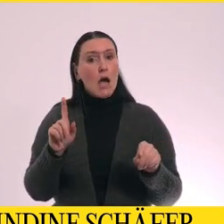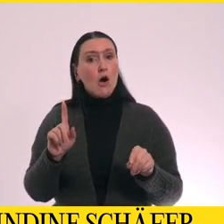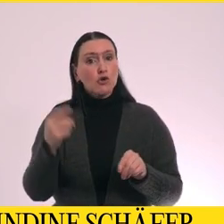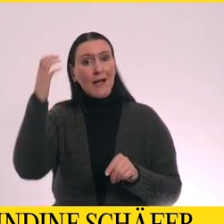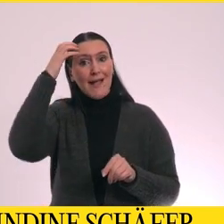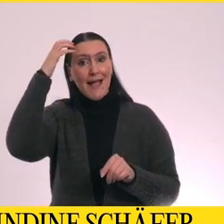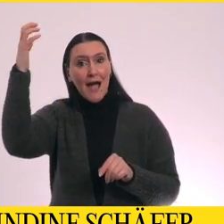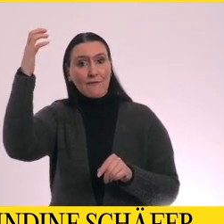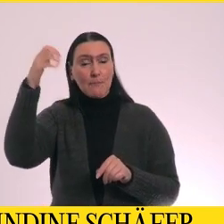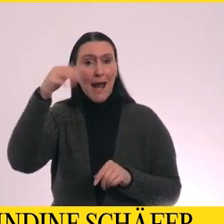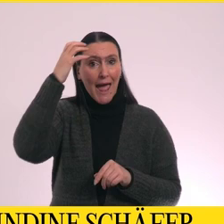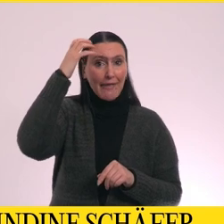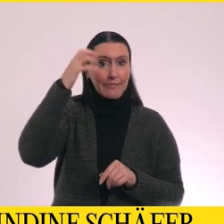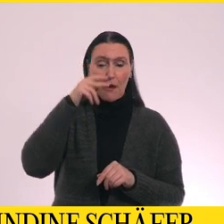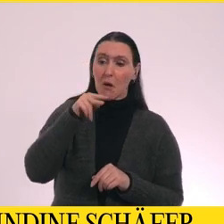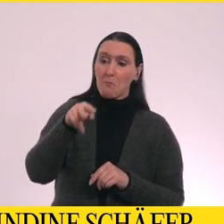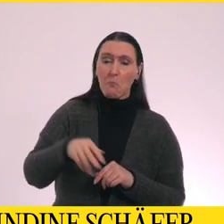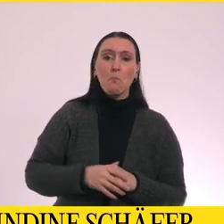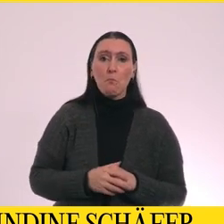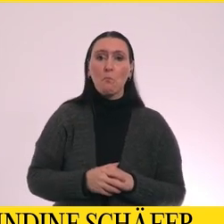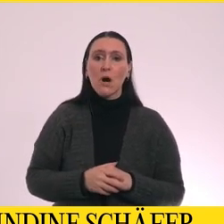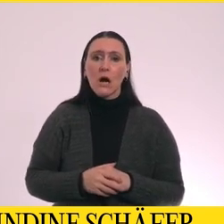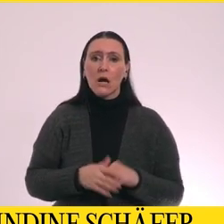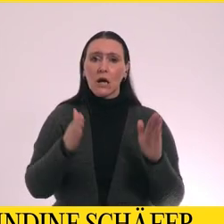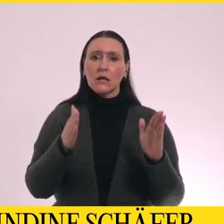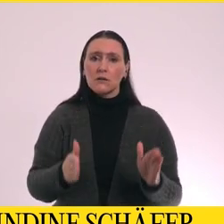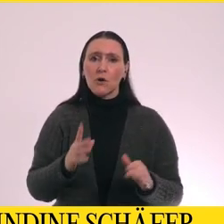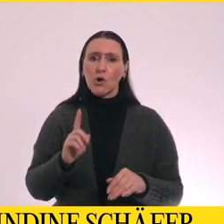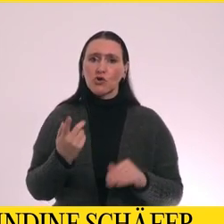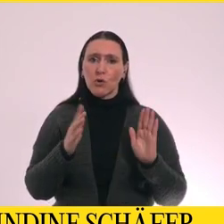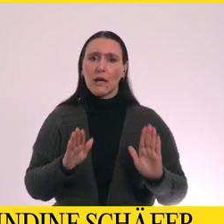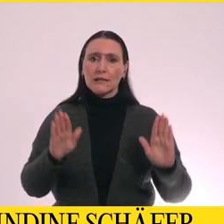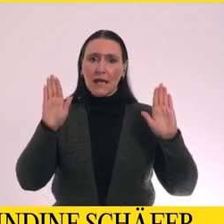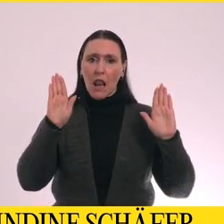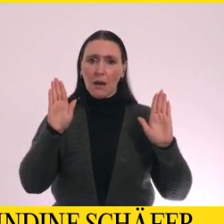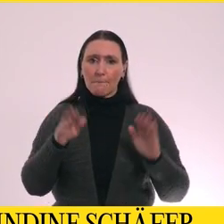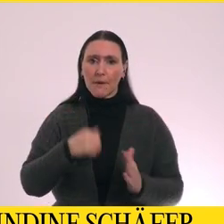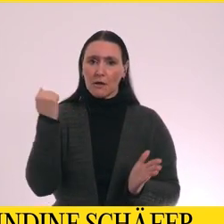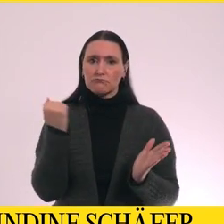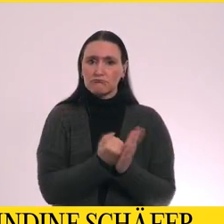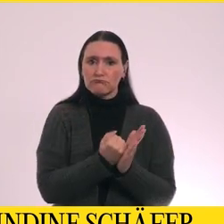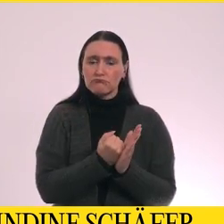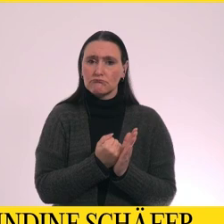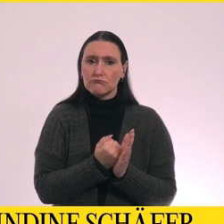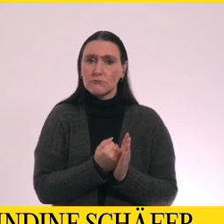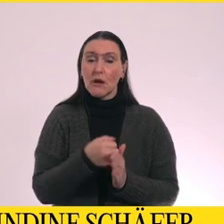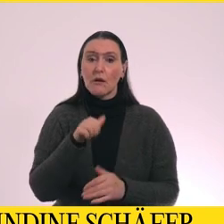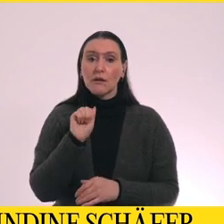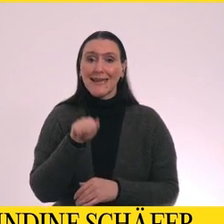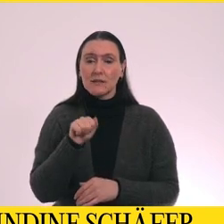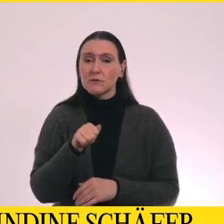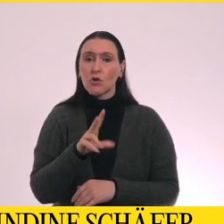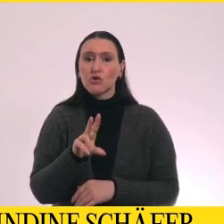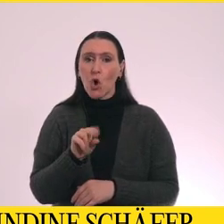whether this person has a legal base for getting asylum or not. Because in Germany, even if people are